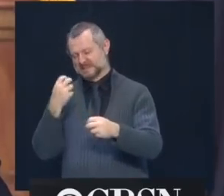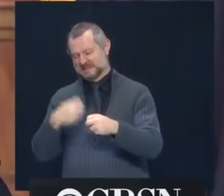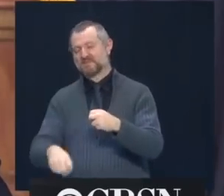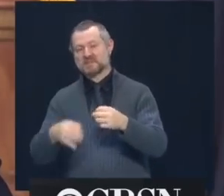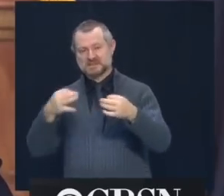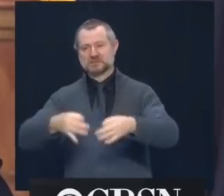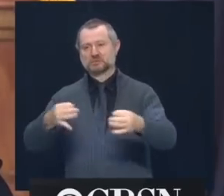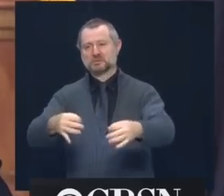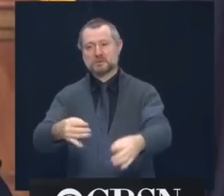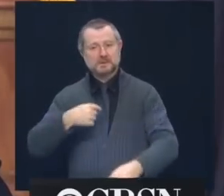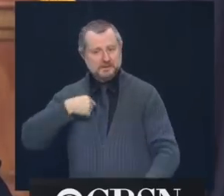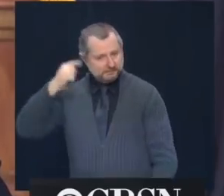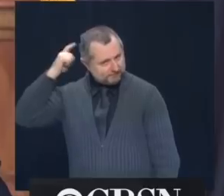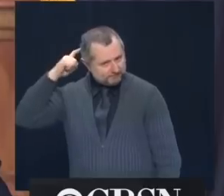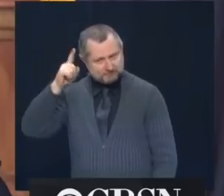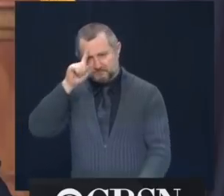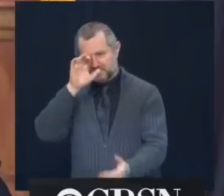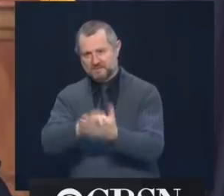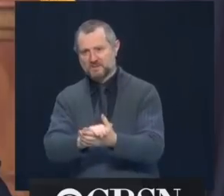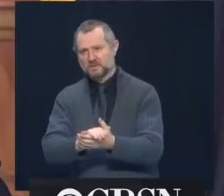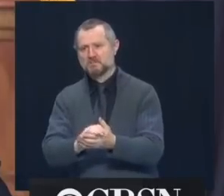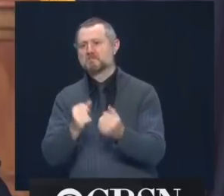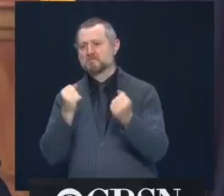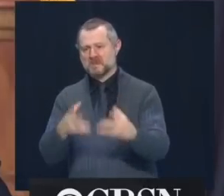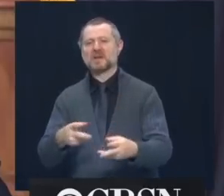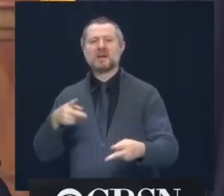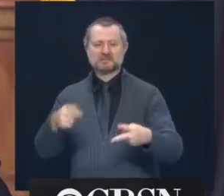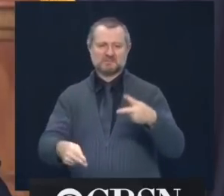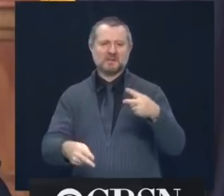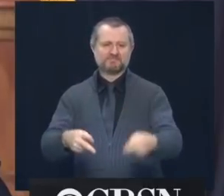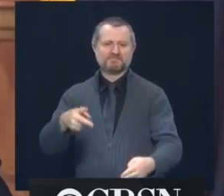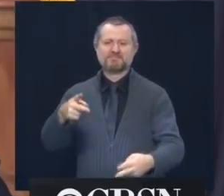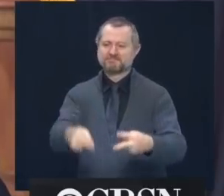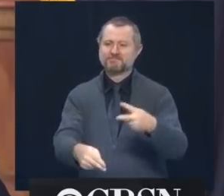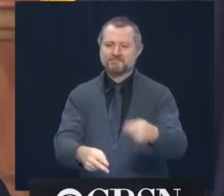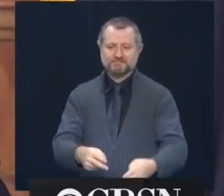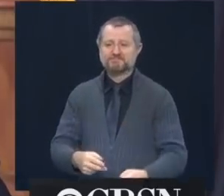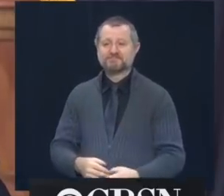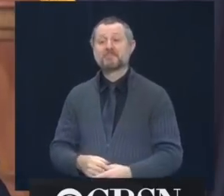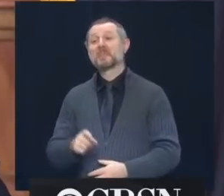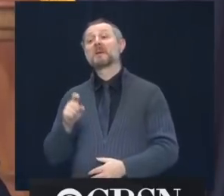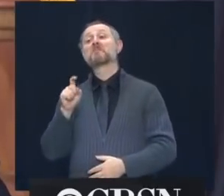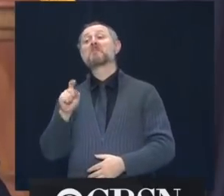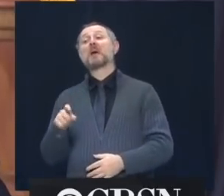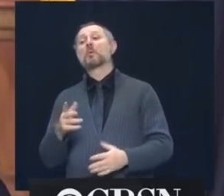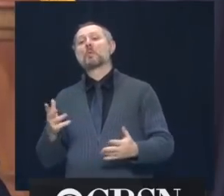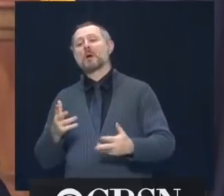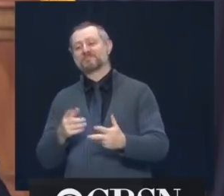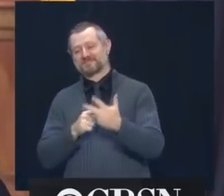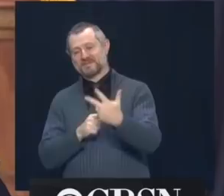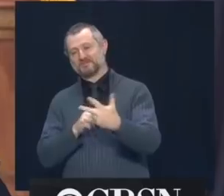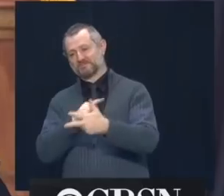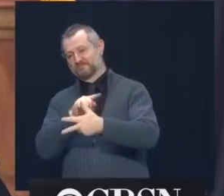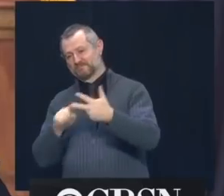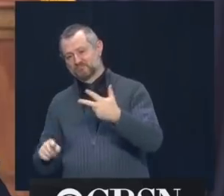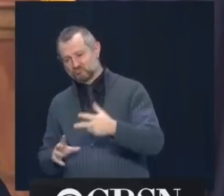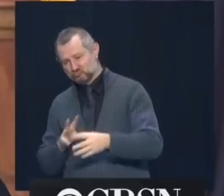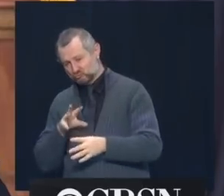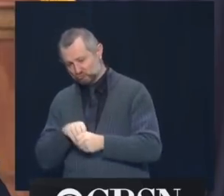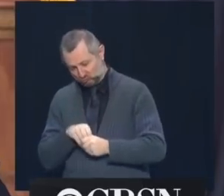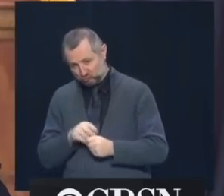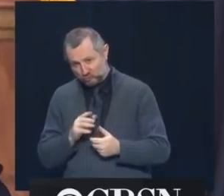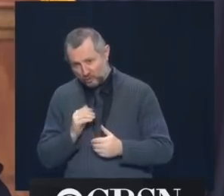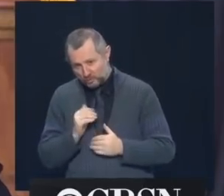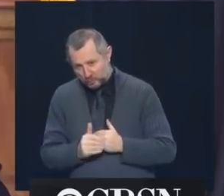of cuts. But that all has to happen in a context of all the decisions